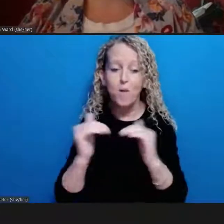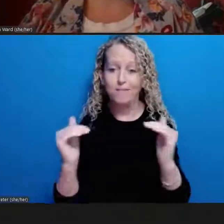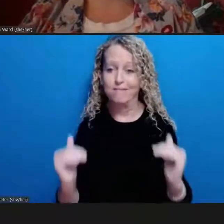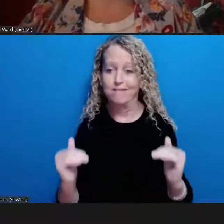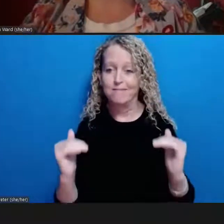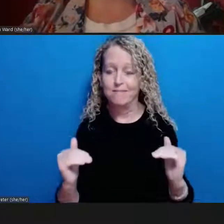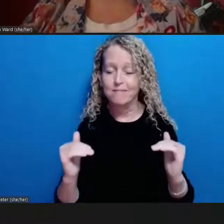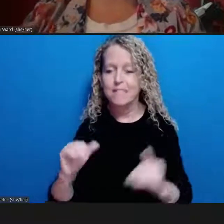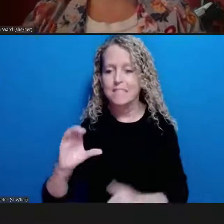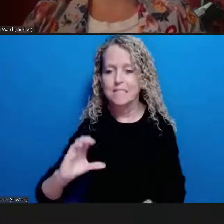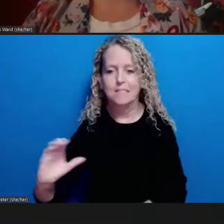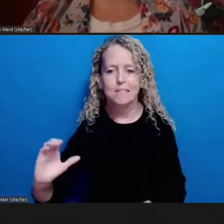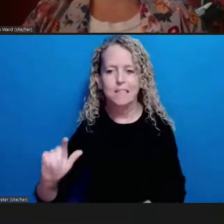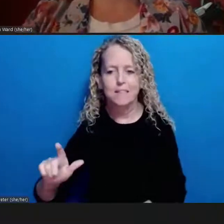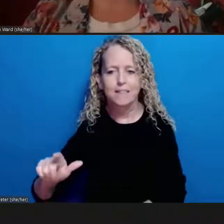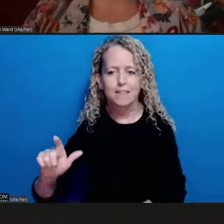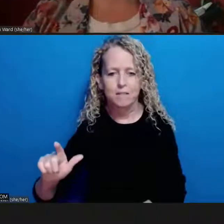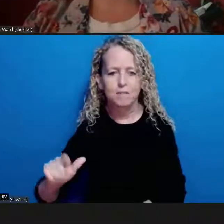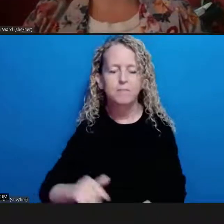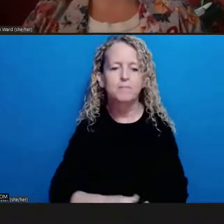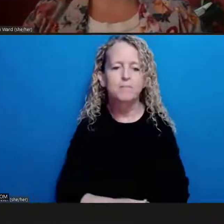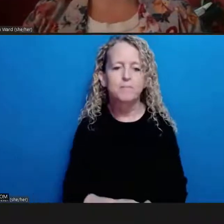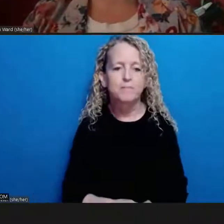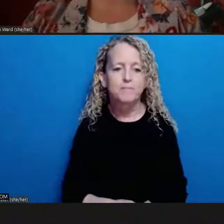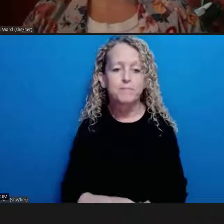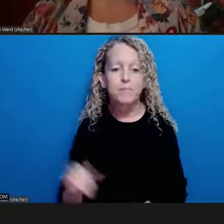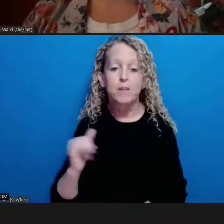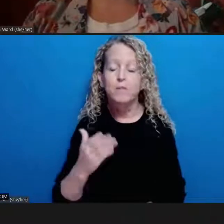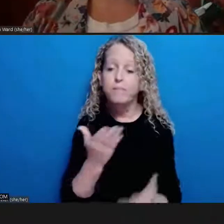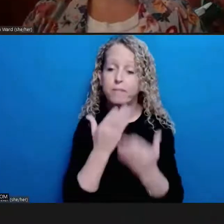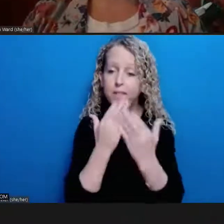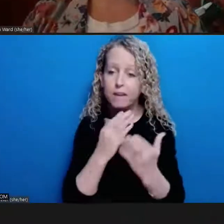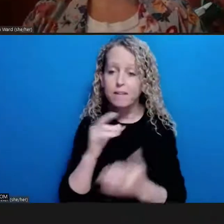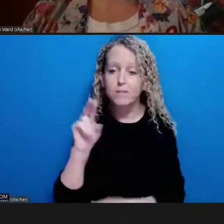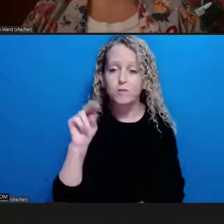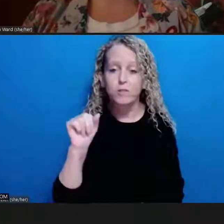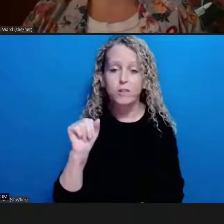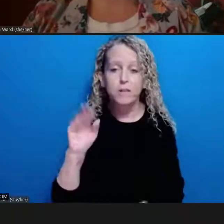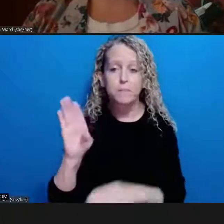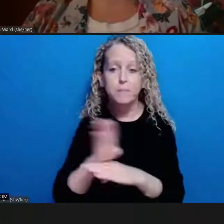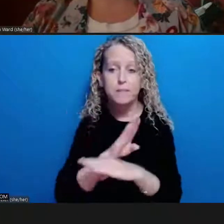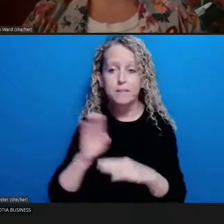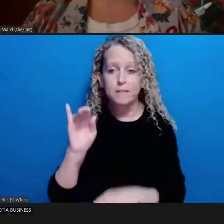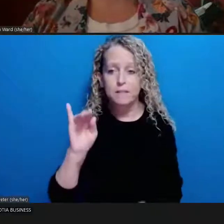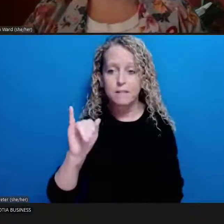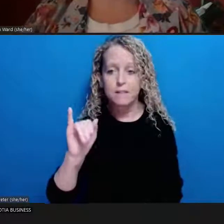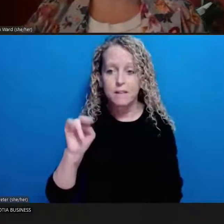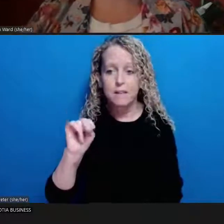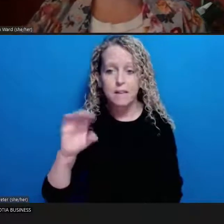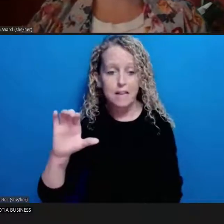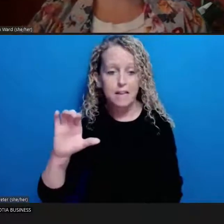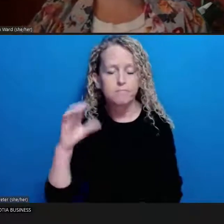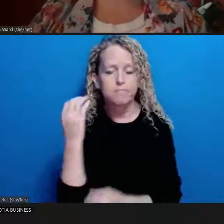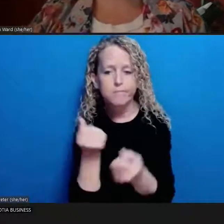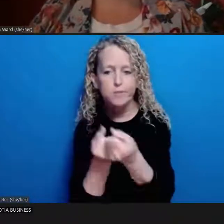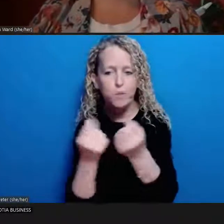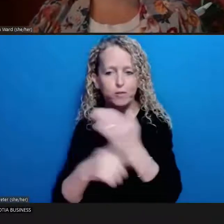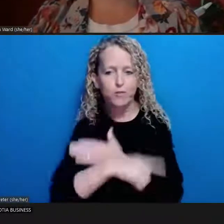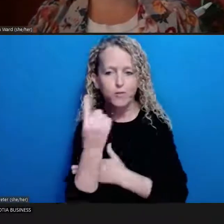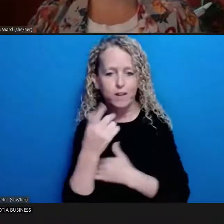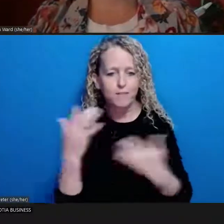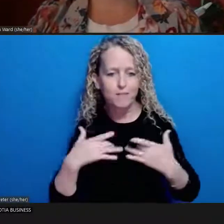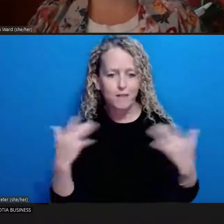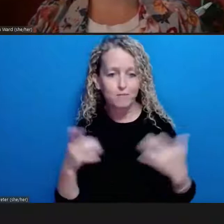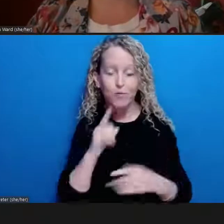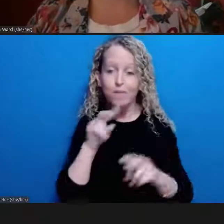window. I'd like to thank Nova Scotia Business Inc. for supporting today's event. I'm really looking forward to